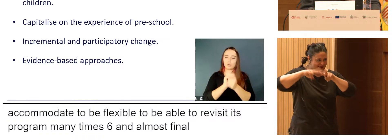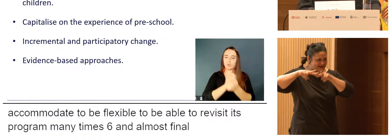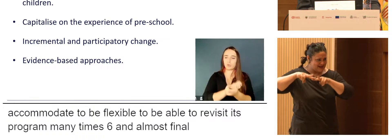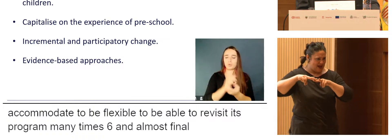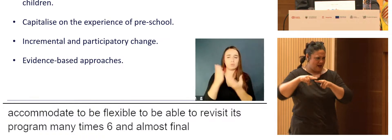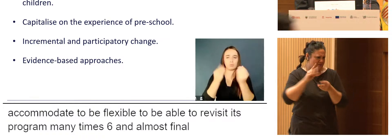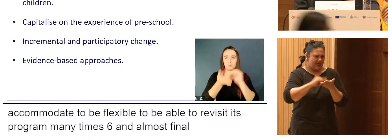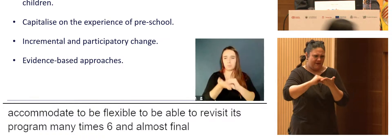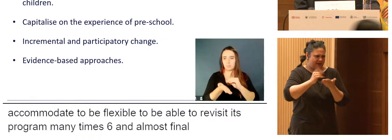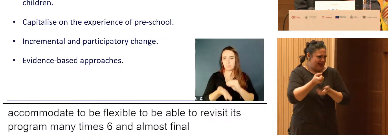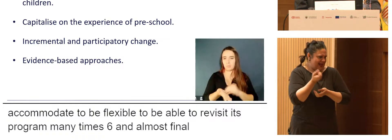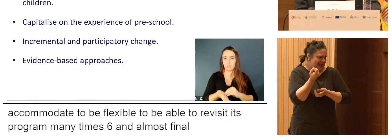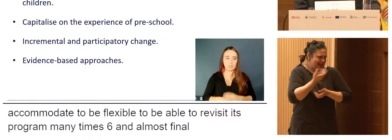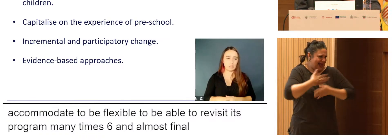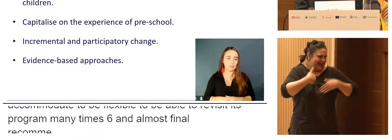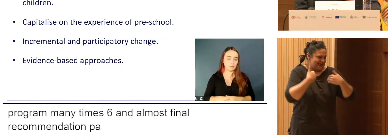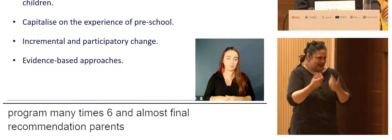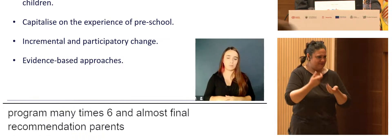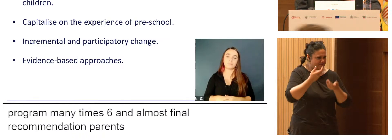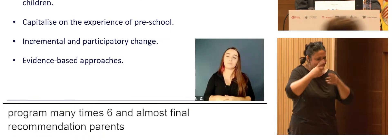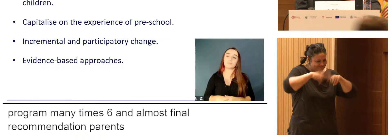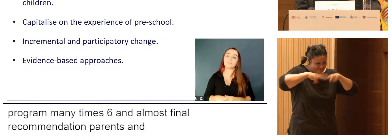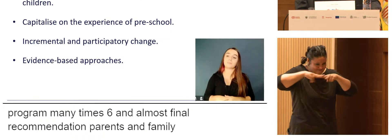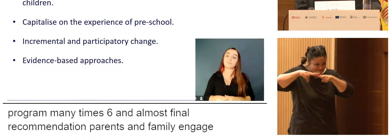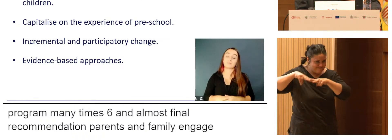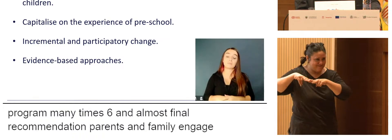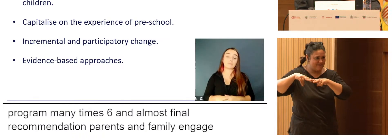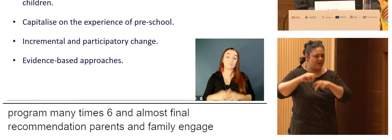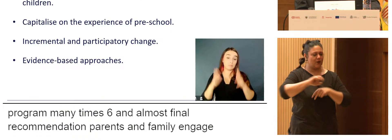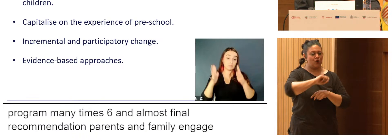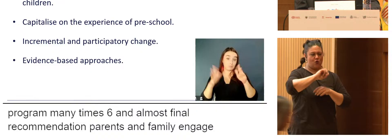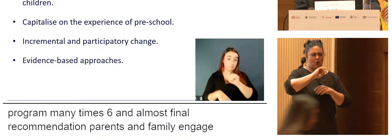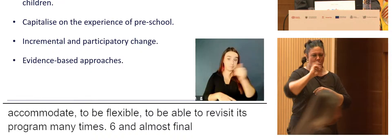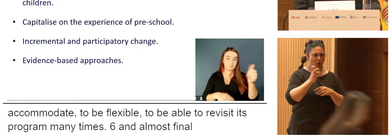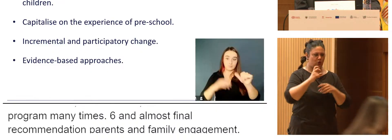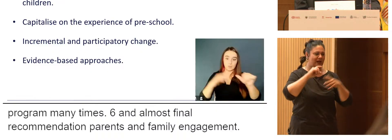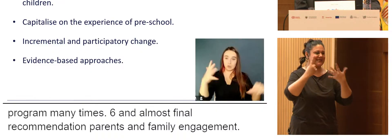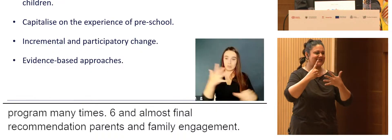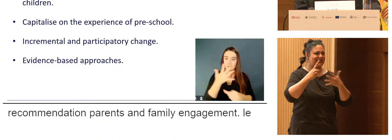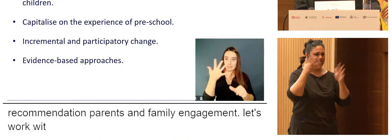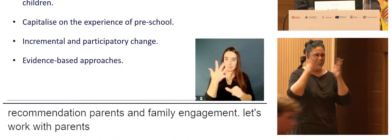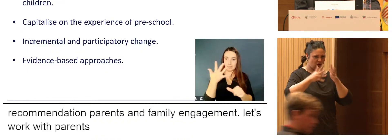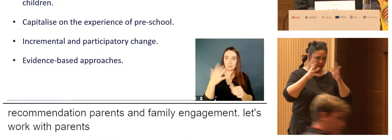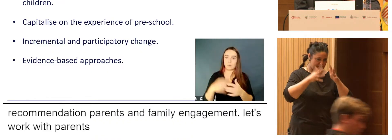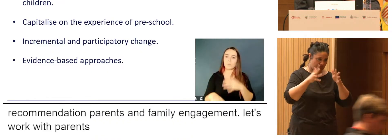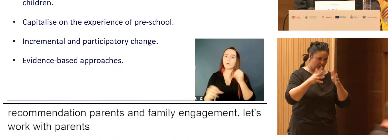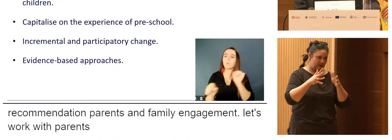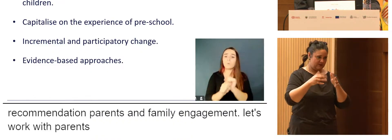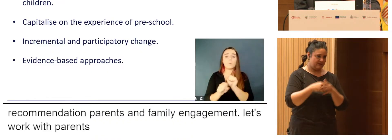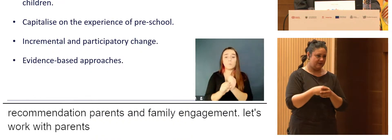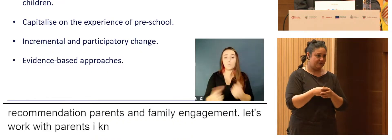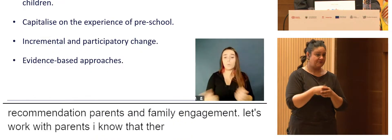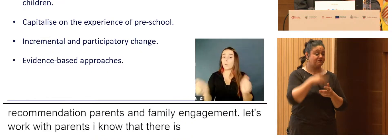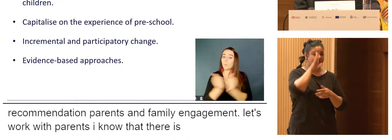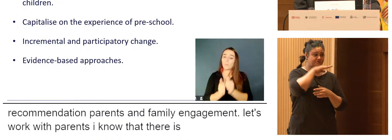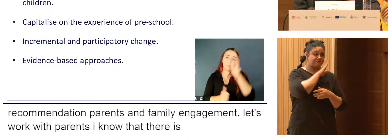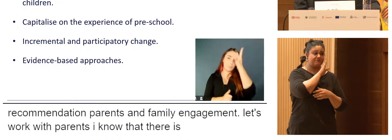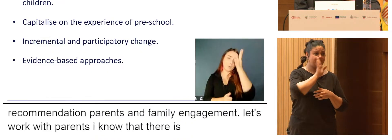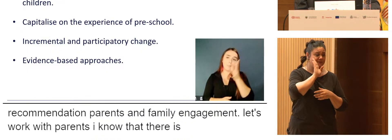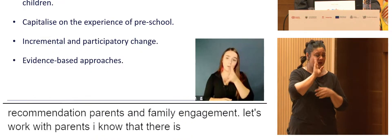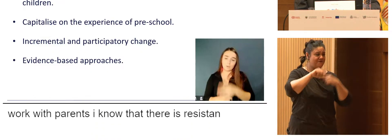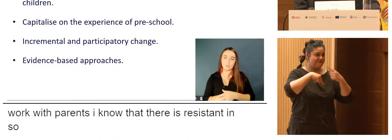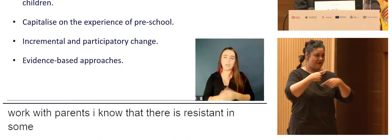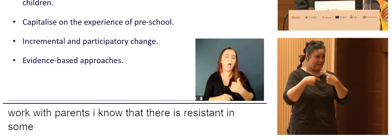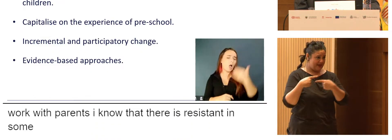recommendation: parents and family engagement. Let's work with parents. I know that there is resistance in some